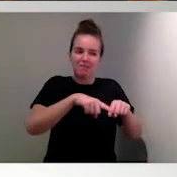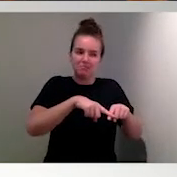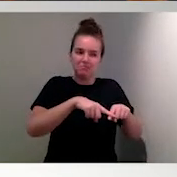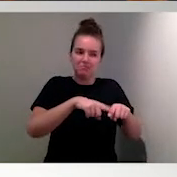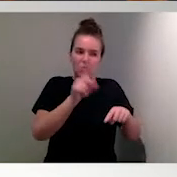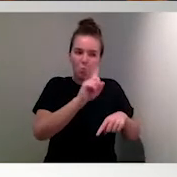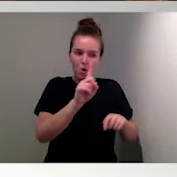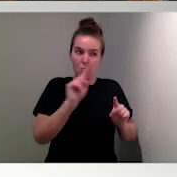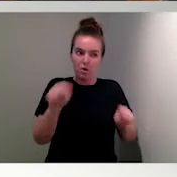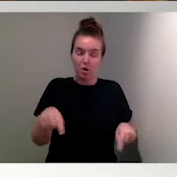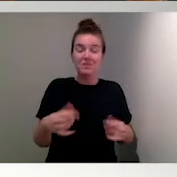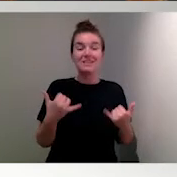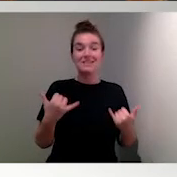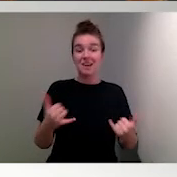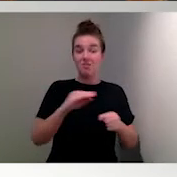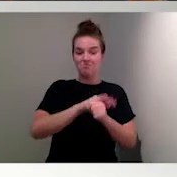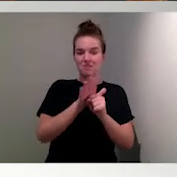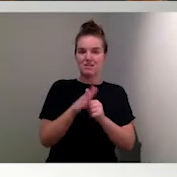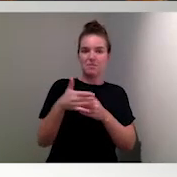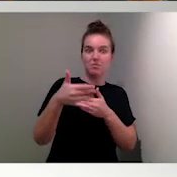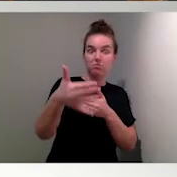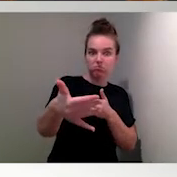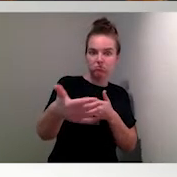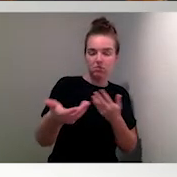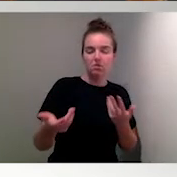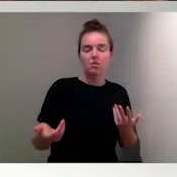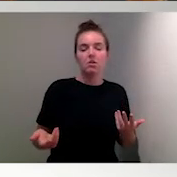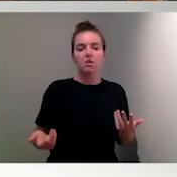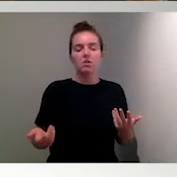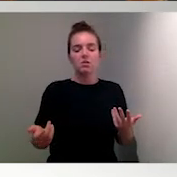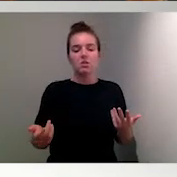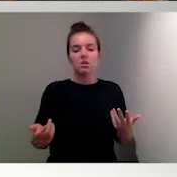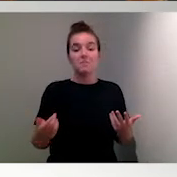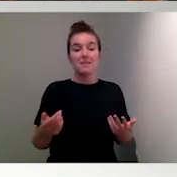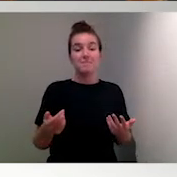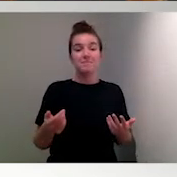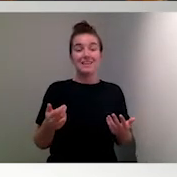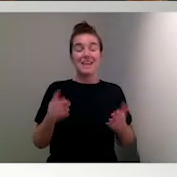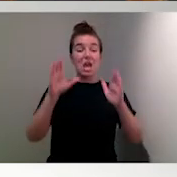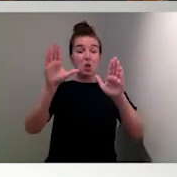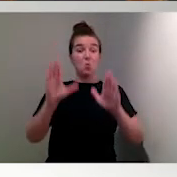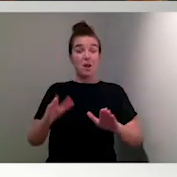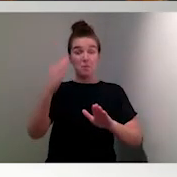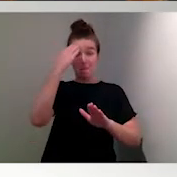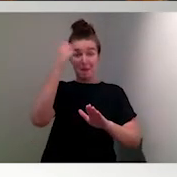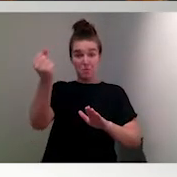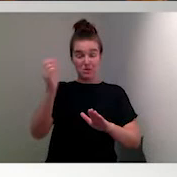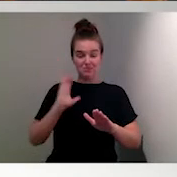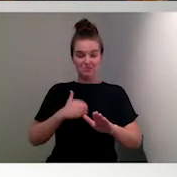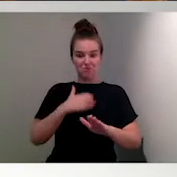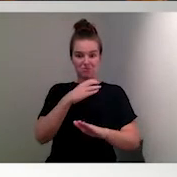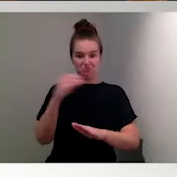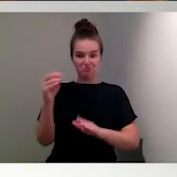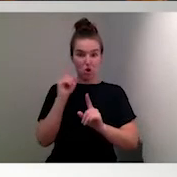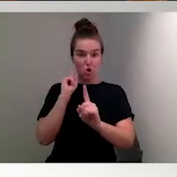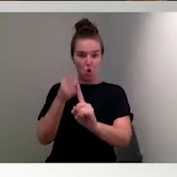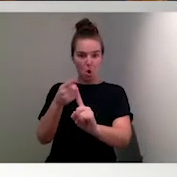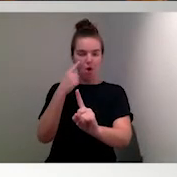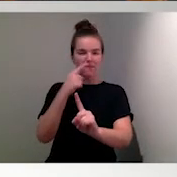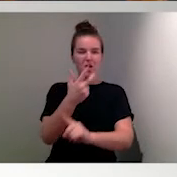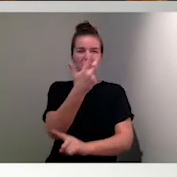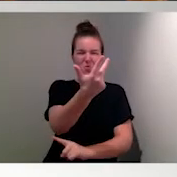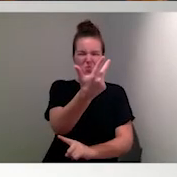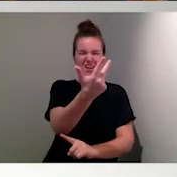Incredible Memories goal is to have 3 curated trips a year that are disability friendly, and there'll be different